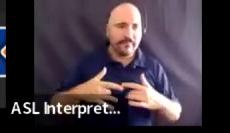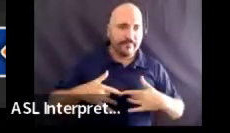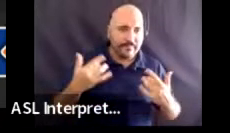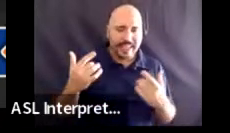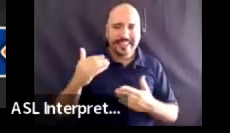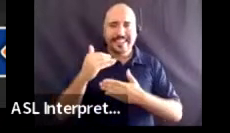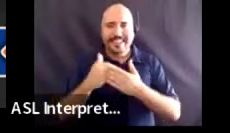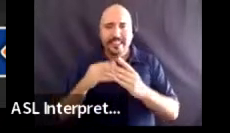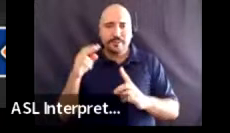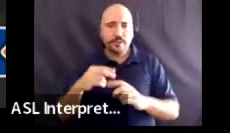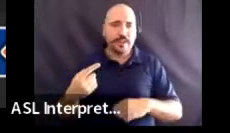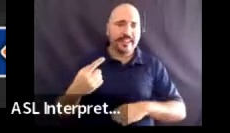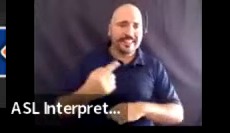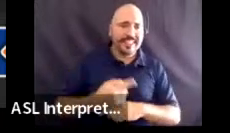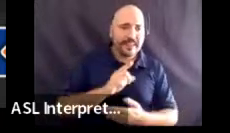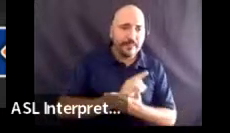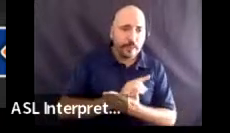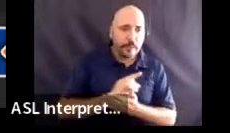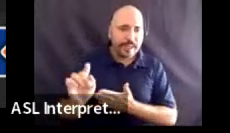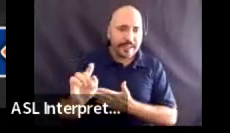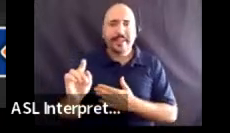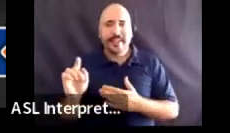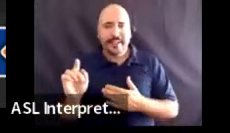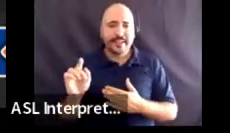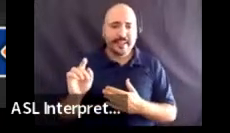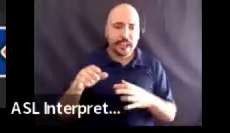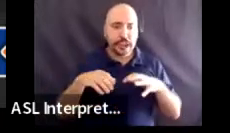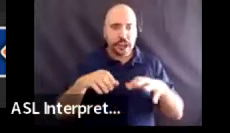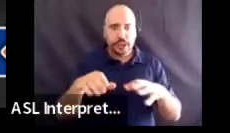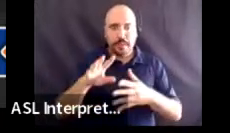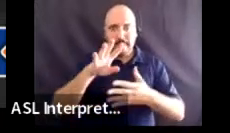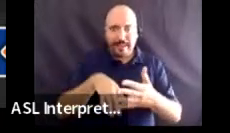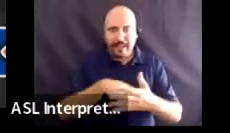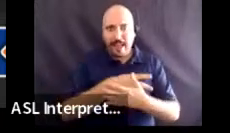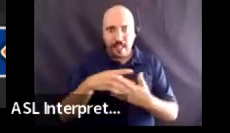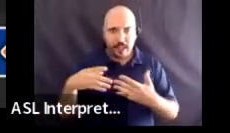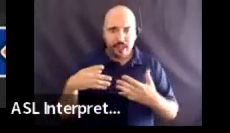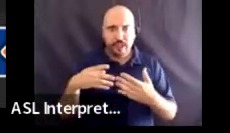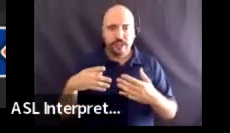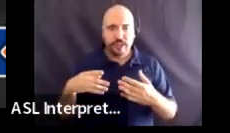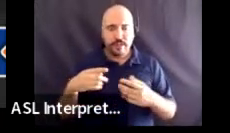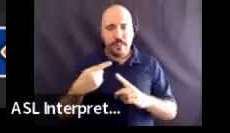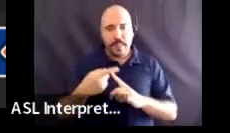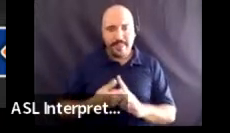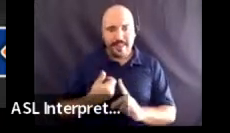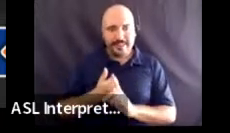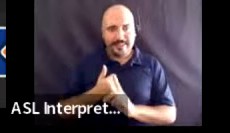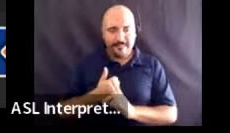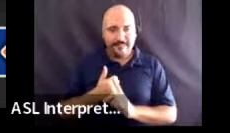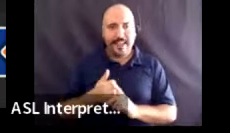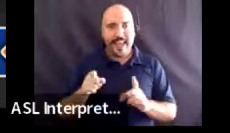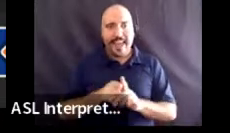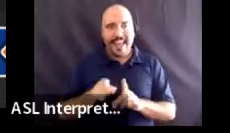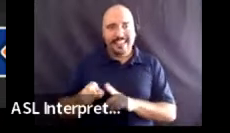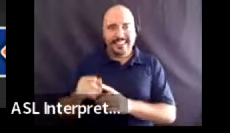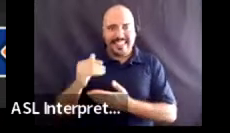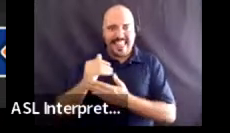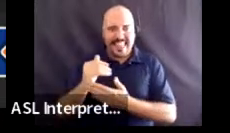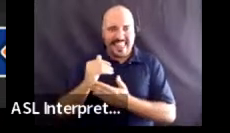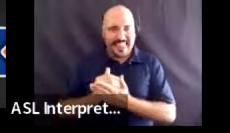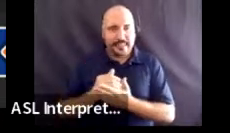of days of the week, doing the calendar of the month itself as a list meant